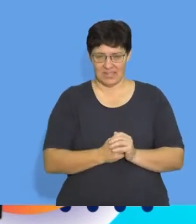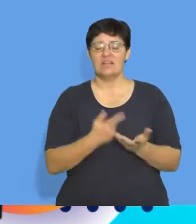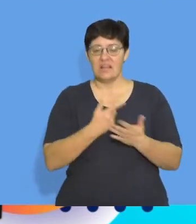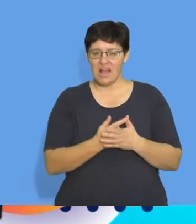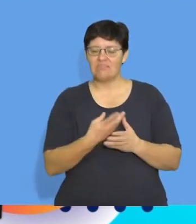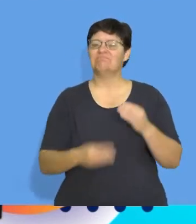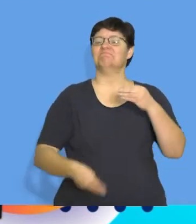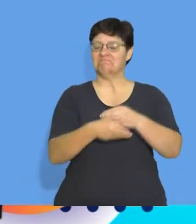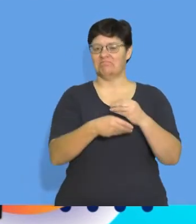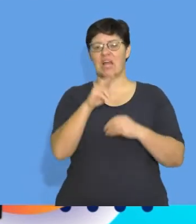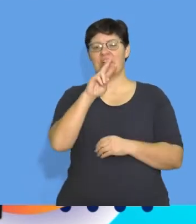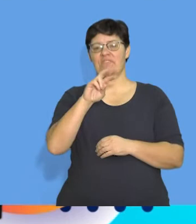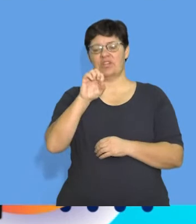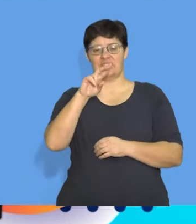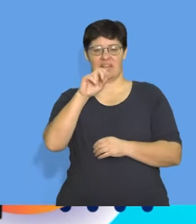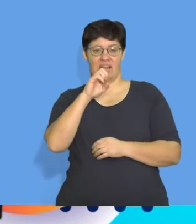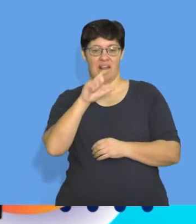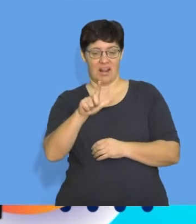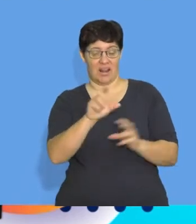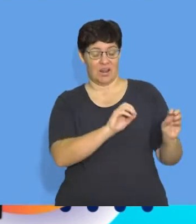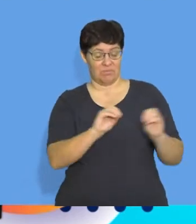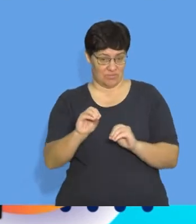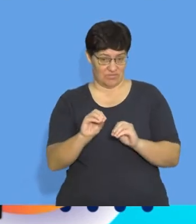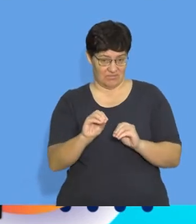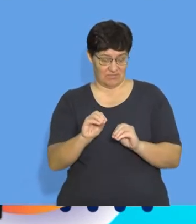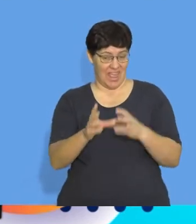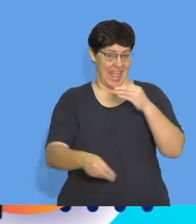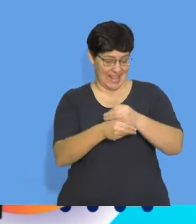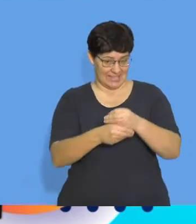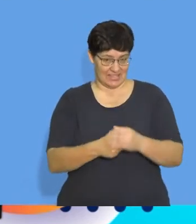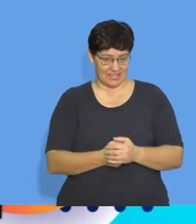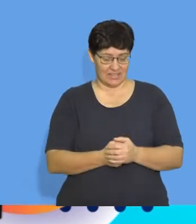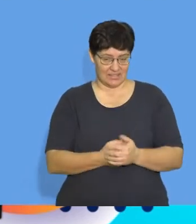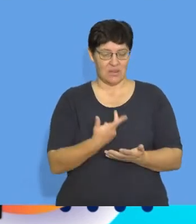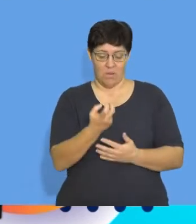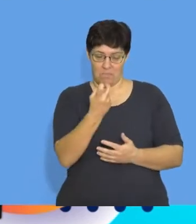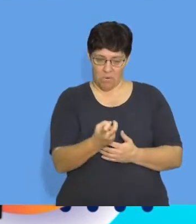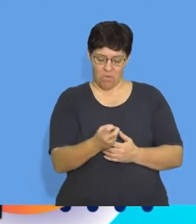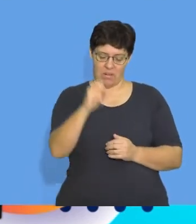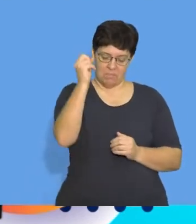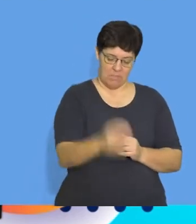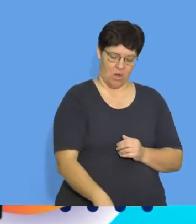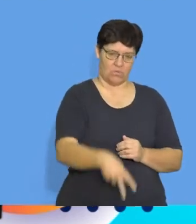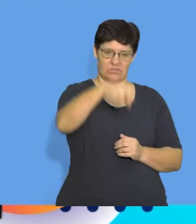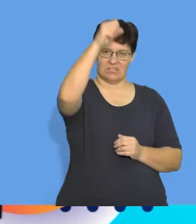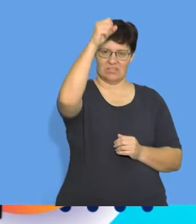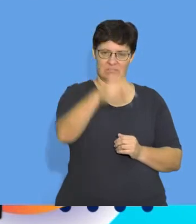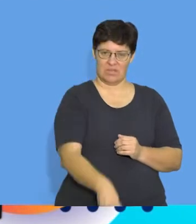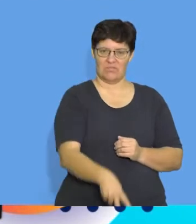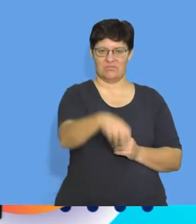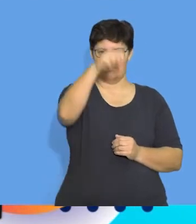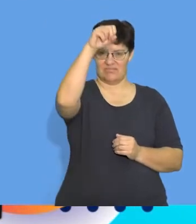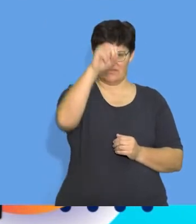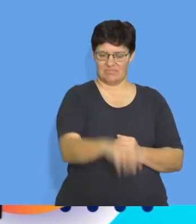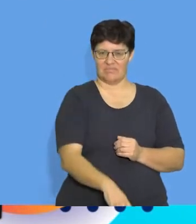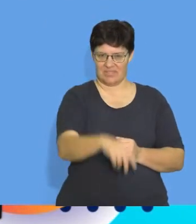vertical motion where now we're going to have a ball, it's a bouncing ball, that's going to bounce. So